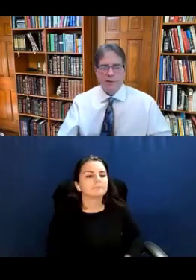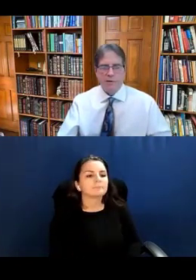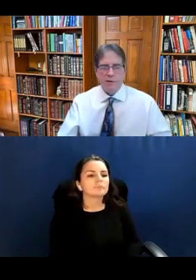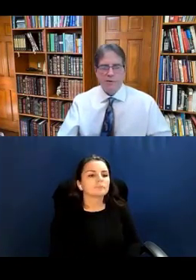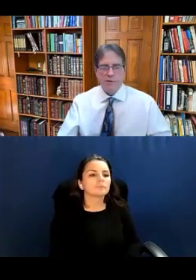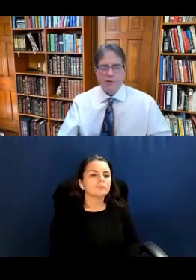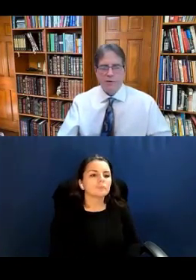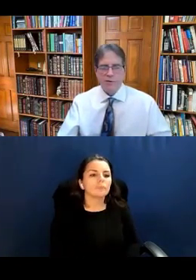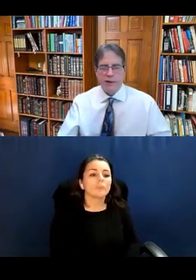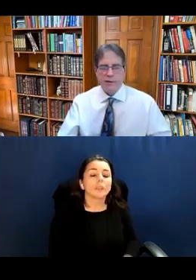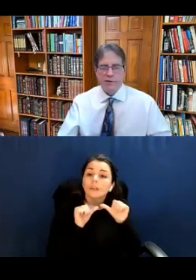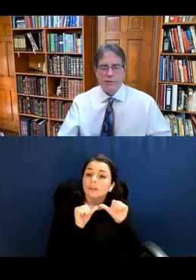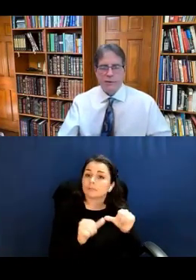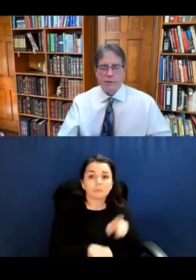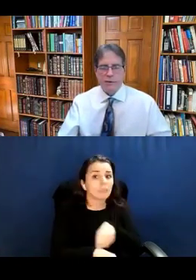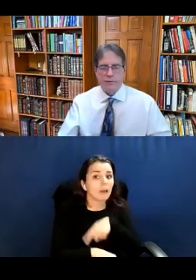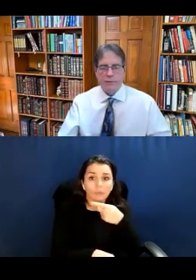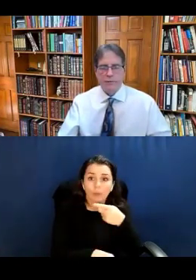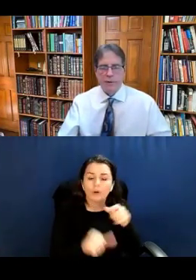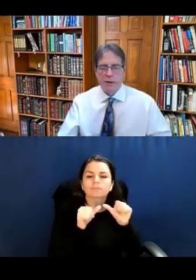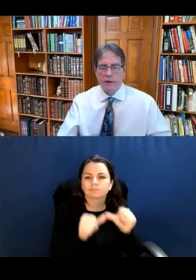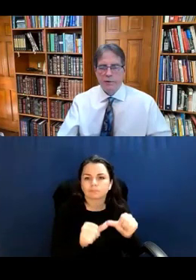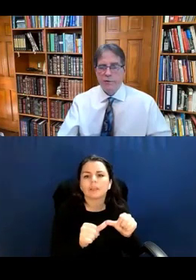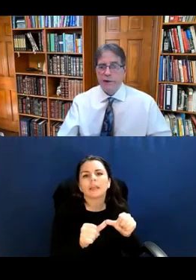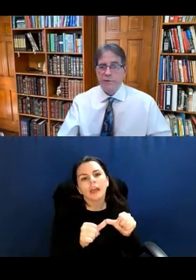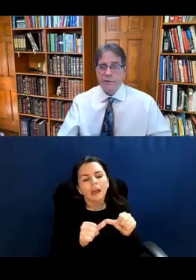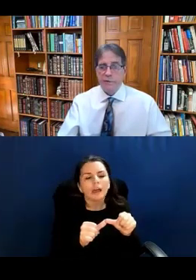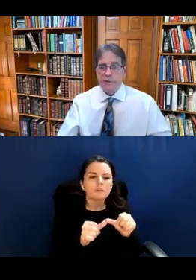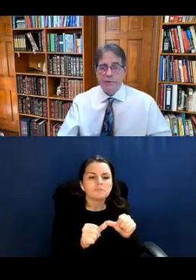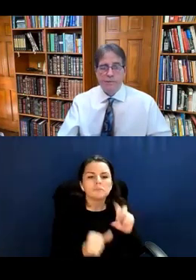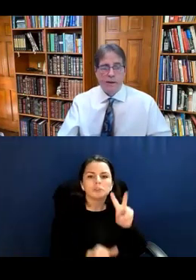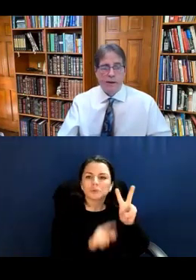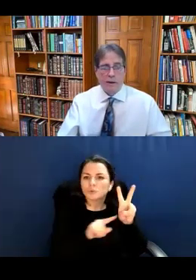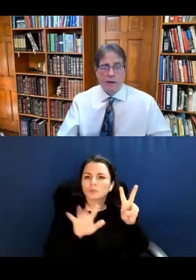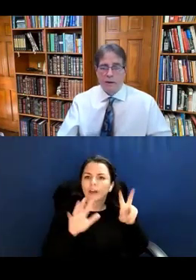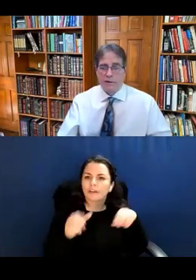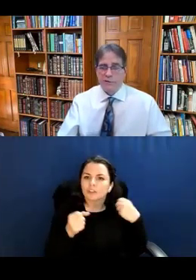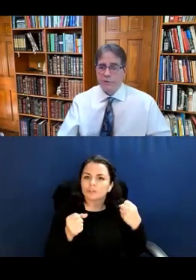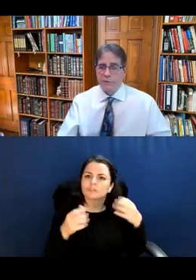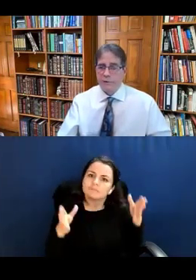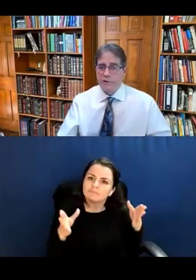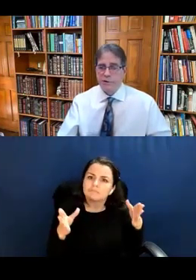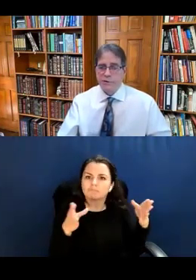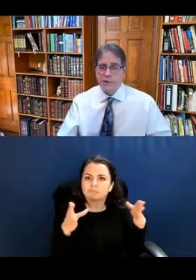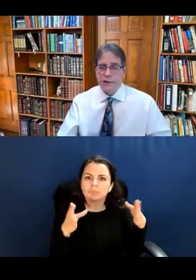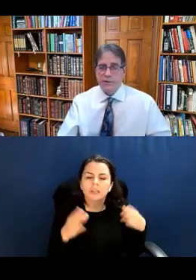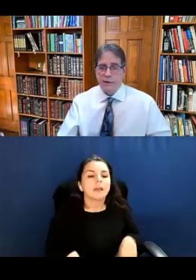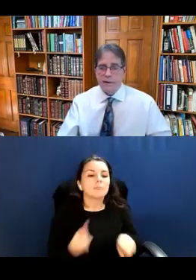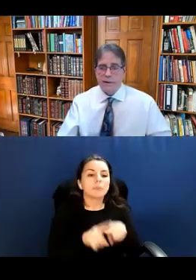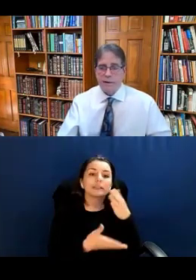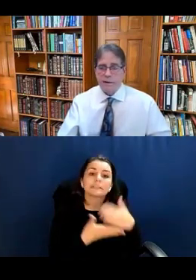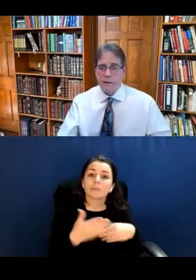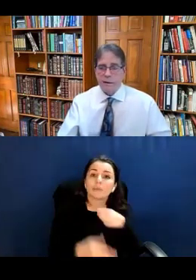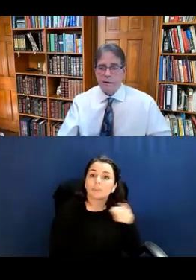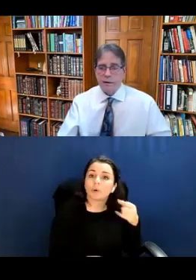Duration of these institutional slots can go from 2 to 5 years. And some of the institutes have